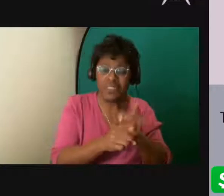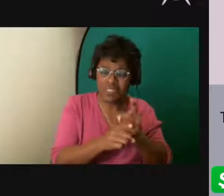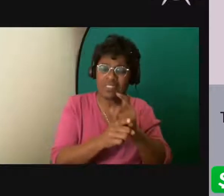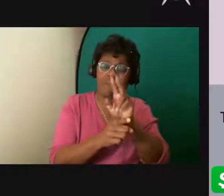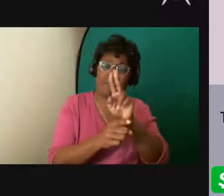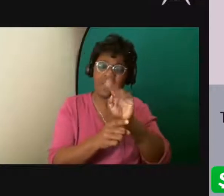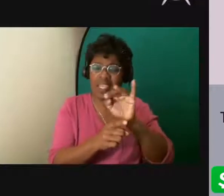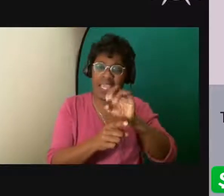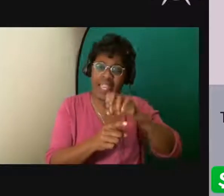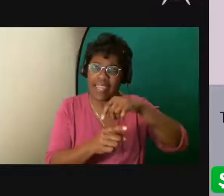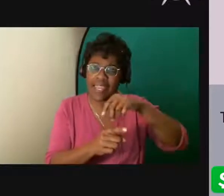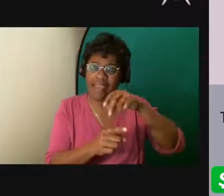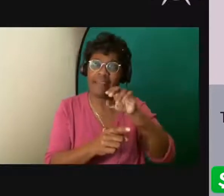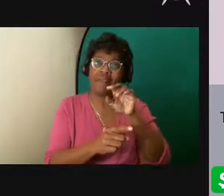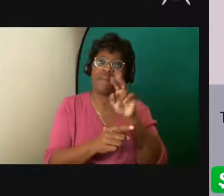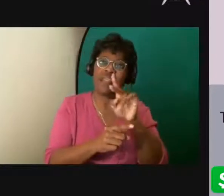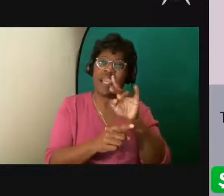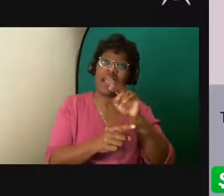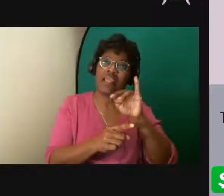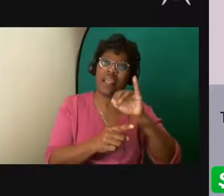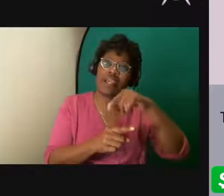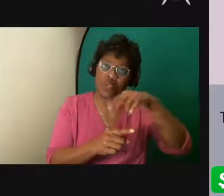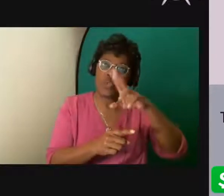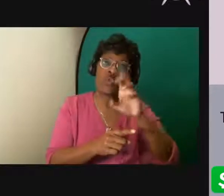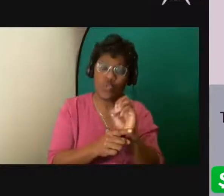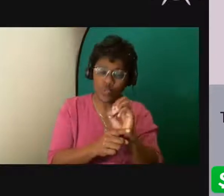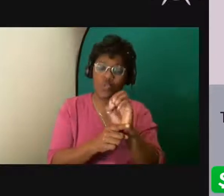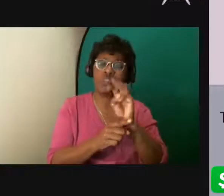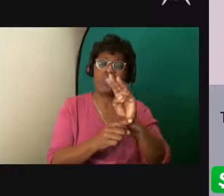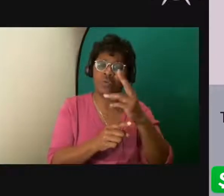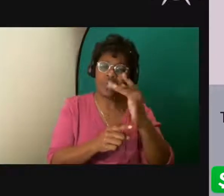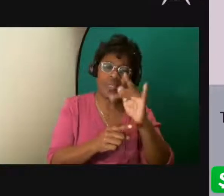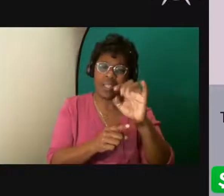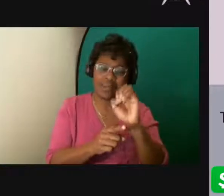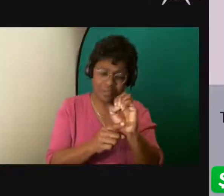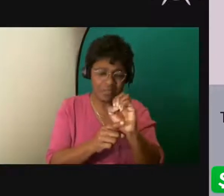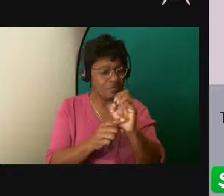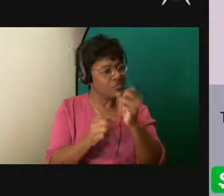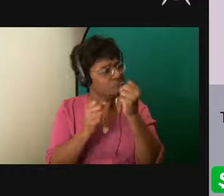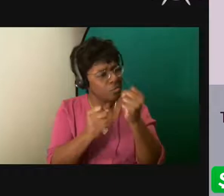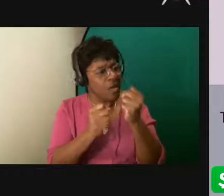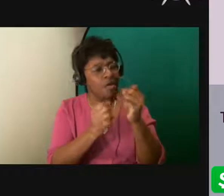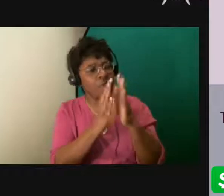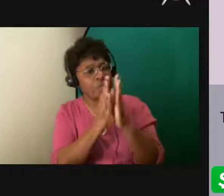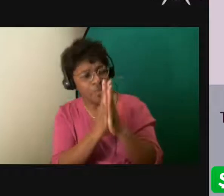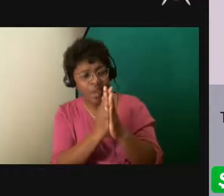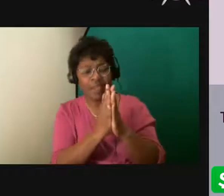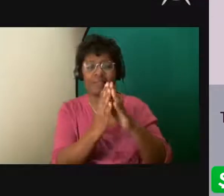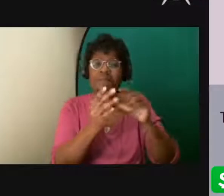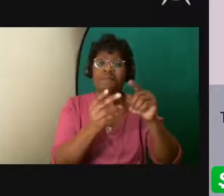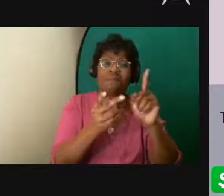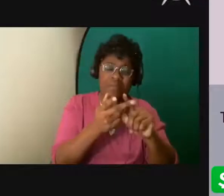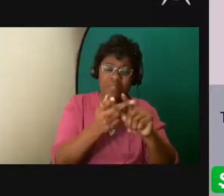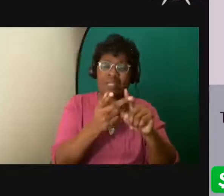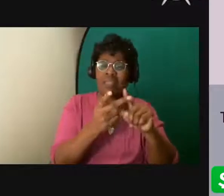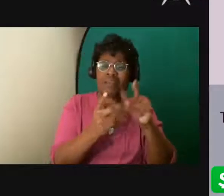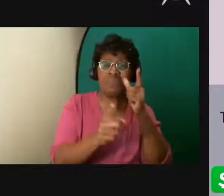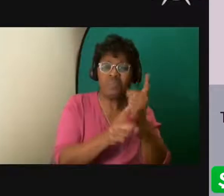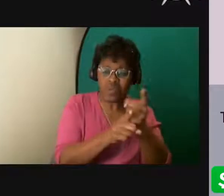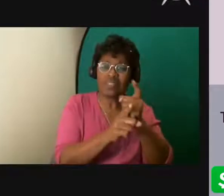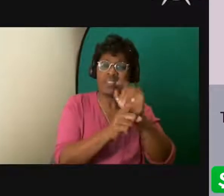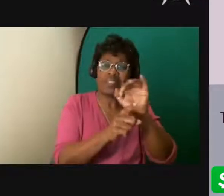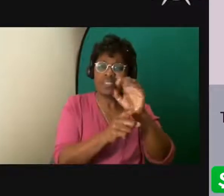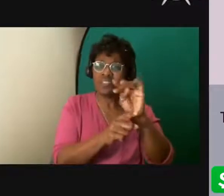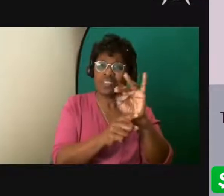for being able to do the prayer and praying so powerfully, to Brother James White, who read